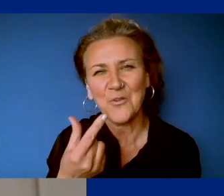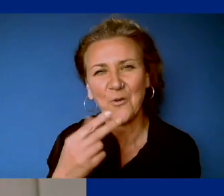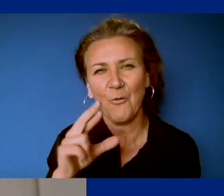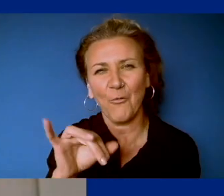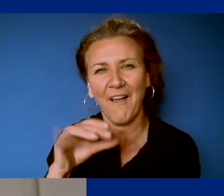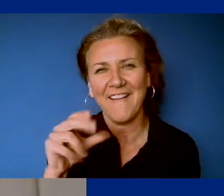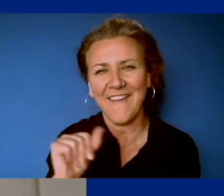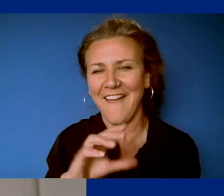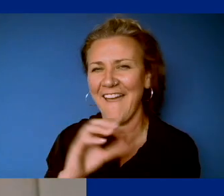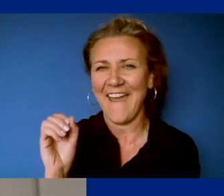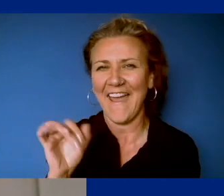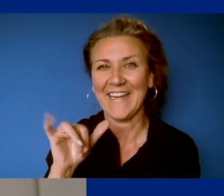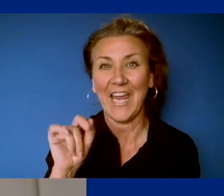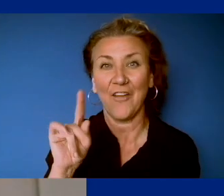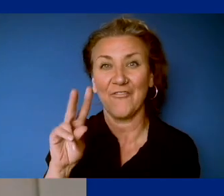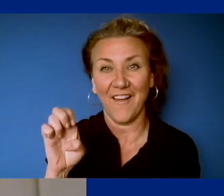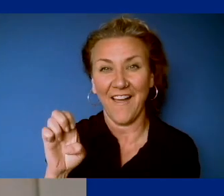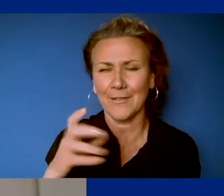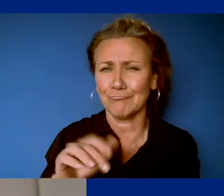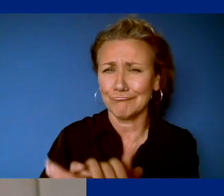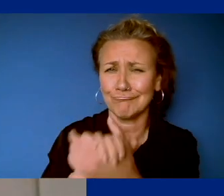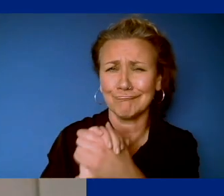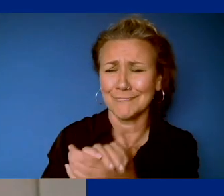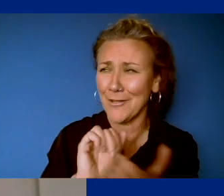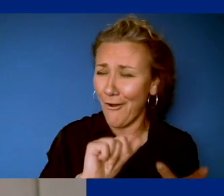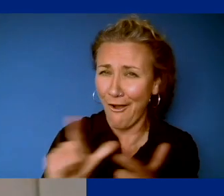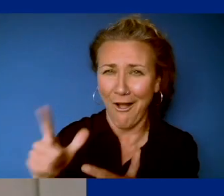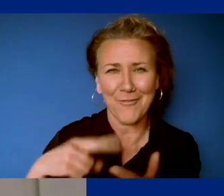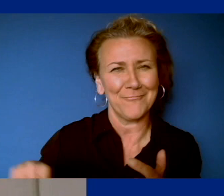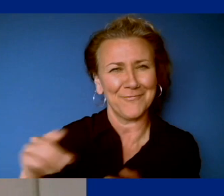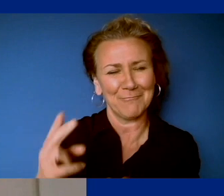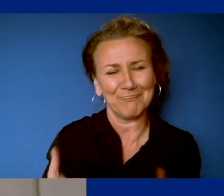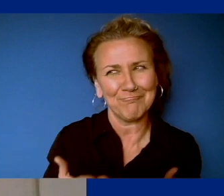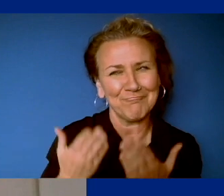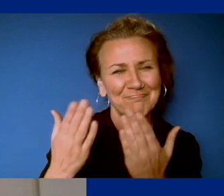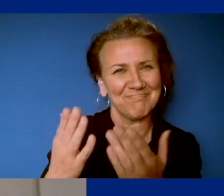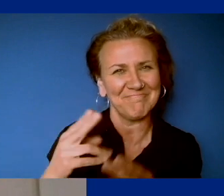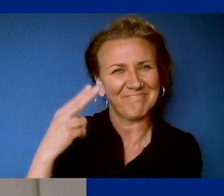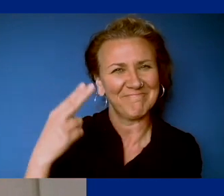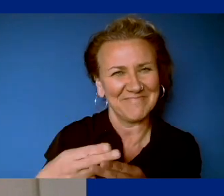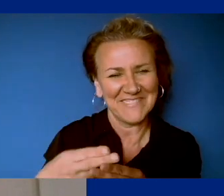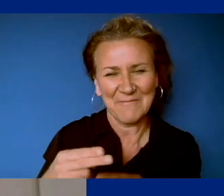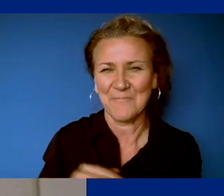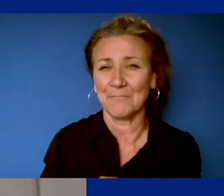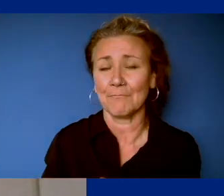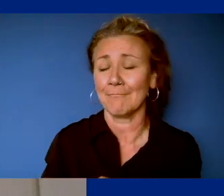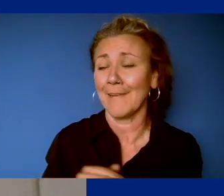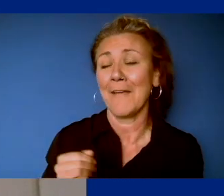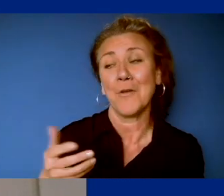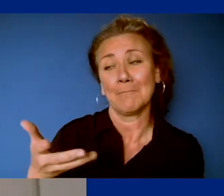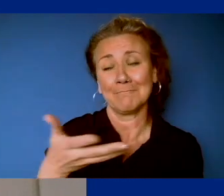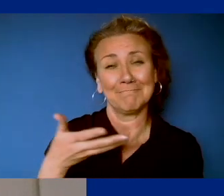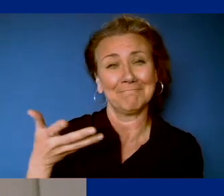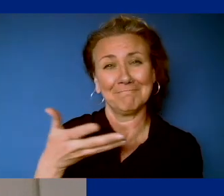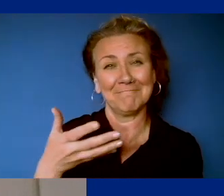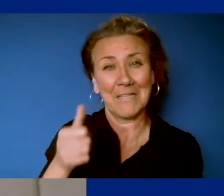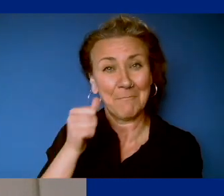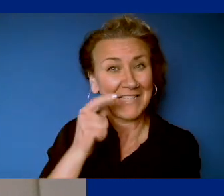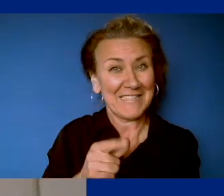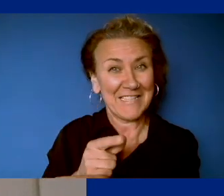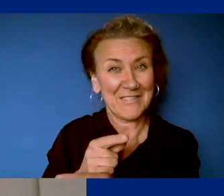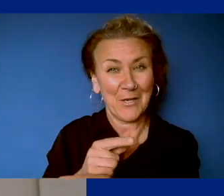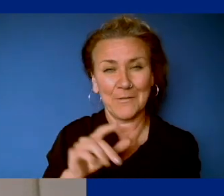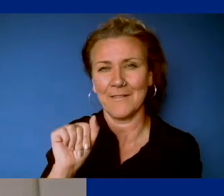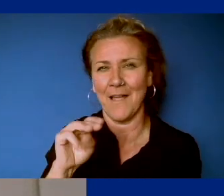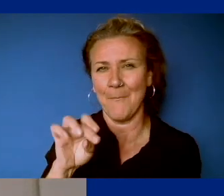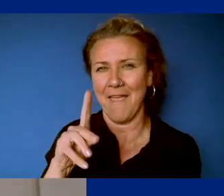Thank you, Grania and Yvonne, and congratulations to all of today's honorees. And to my sisters, Amanda, Jeanine, Kristen,